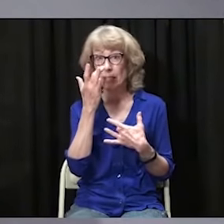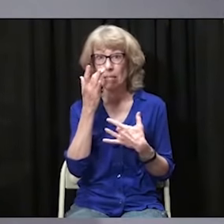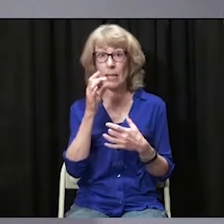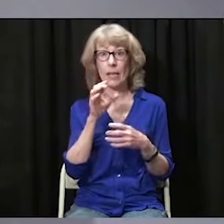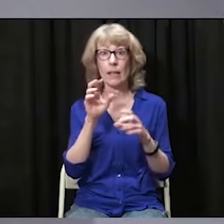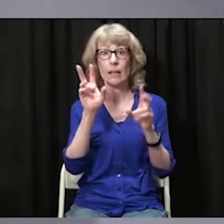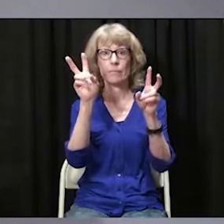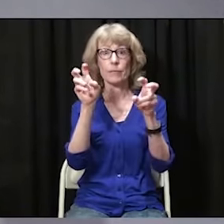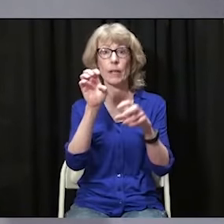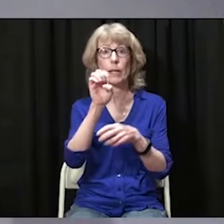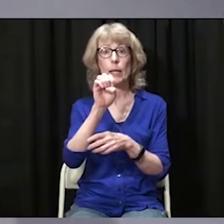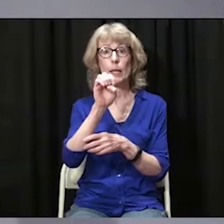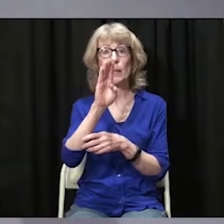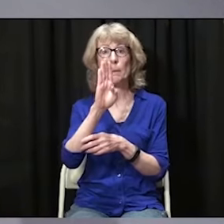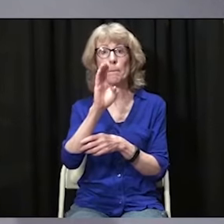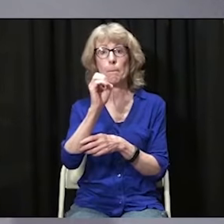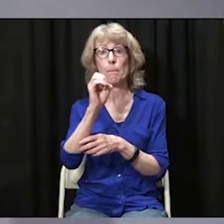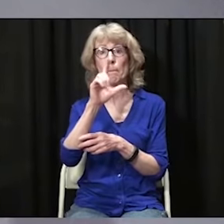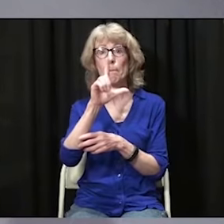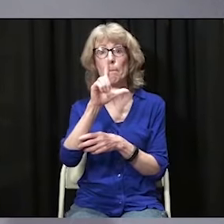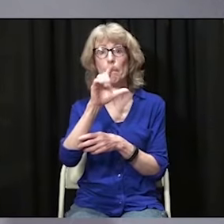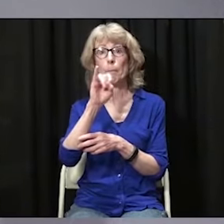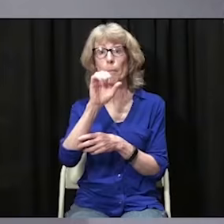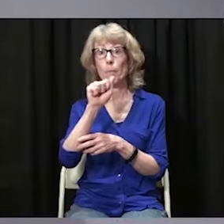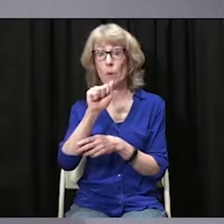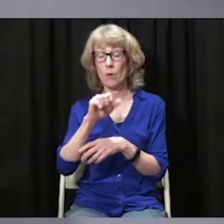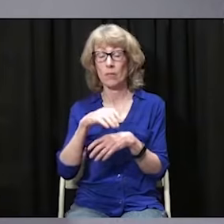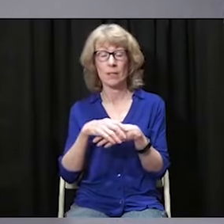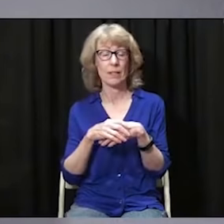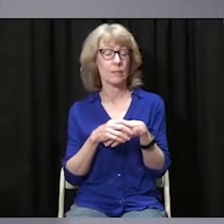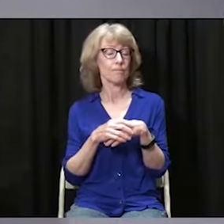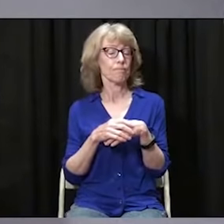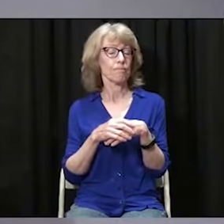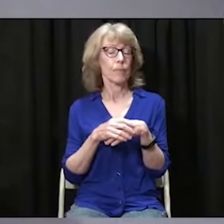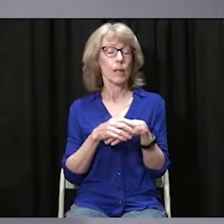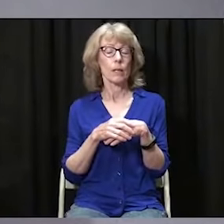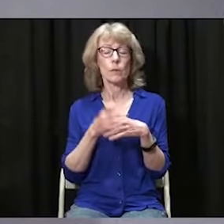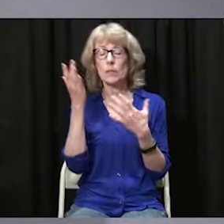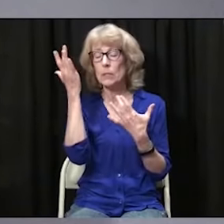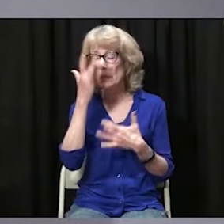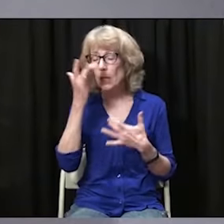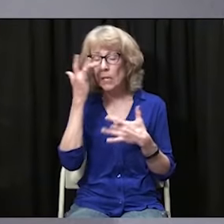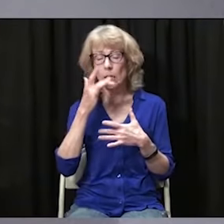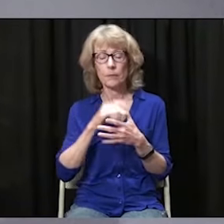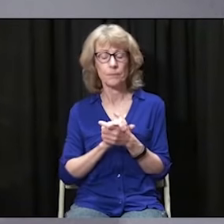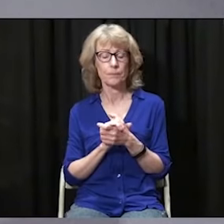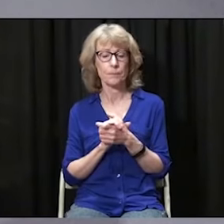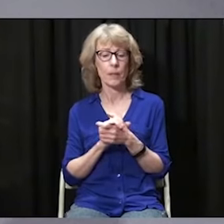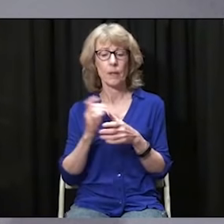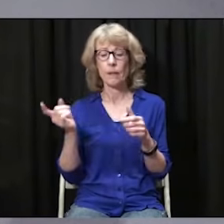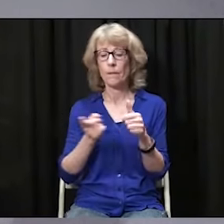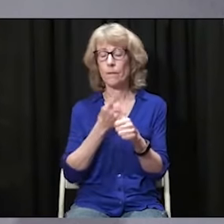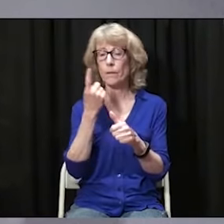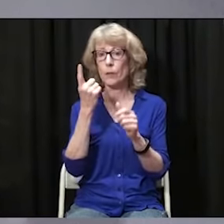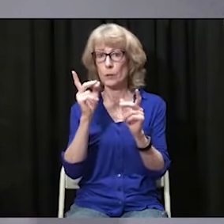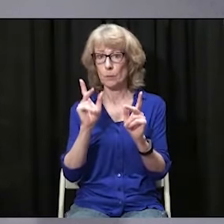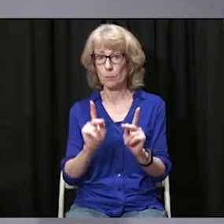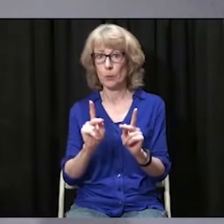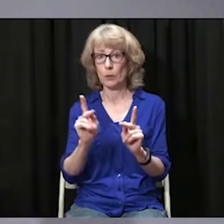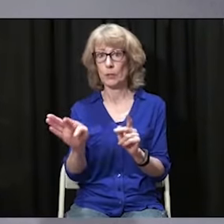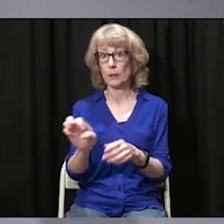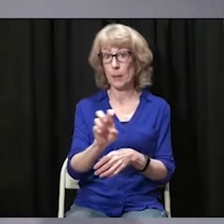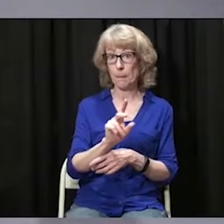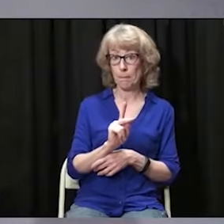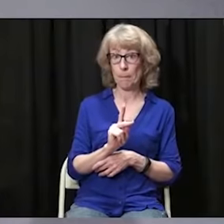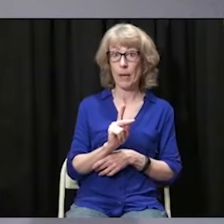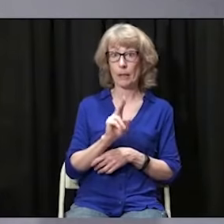Ebola, and he was one of the first people in the States to come back with Ebola. And there was this all over the news, and everybody was scared that they would get it. And